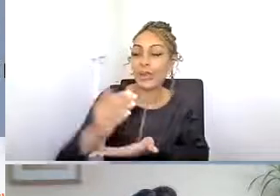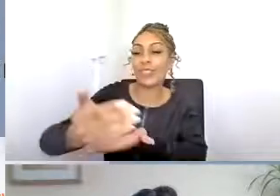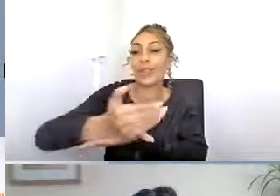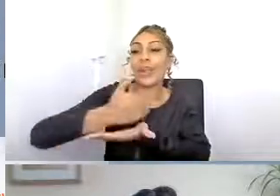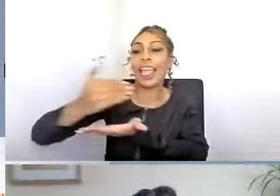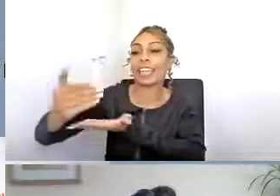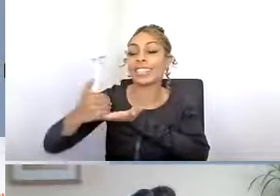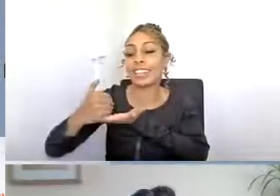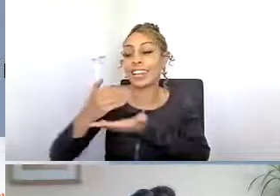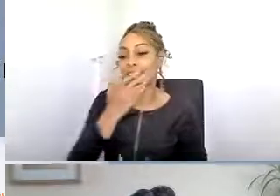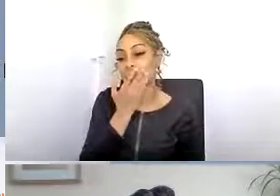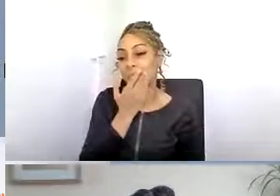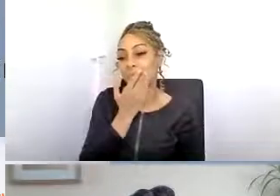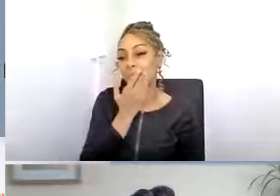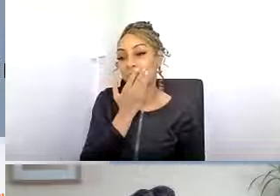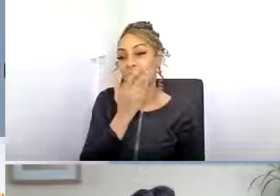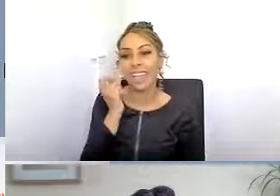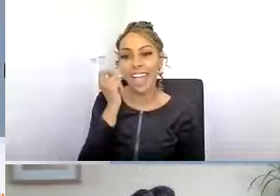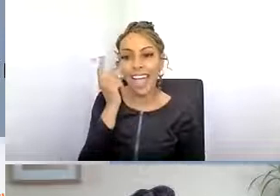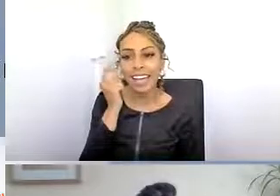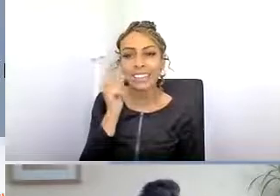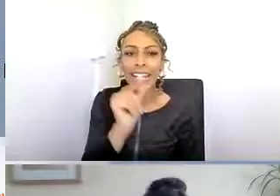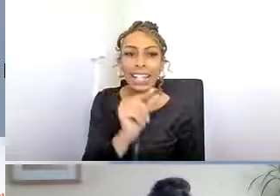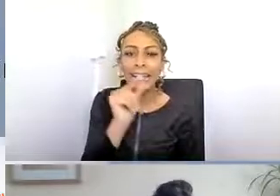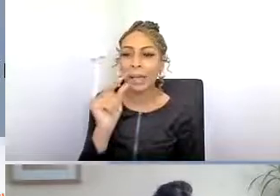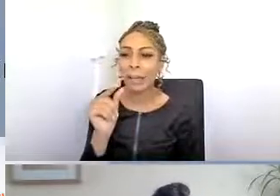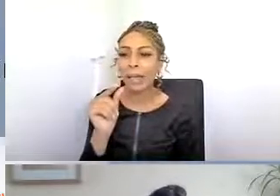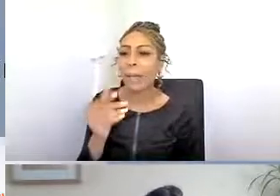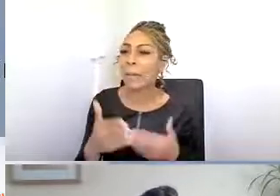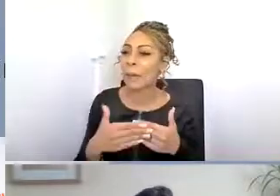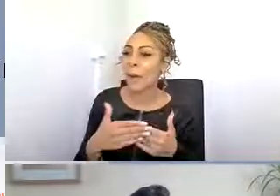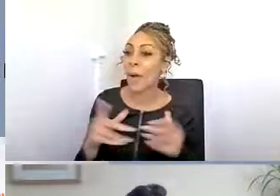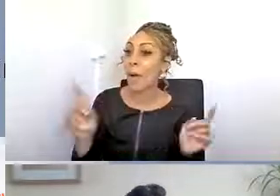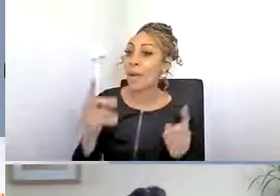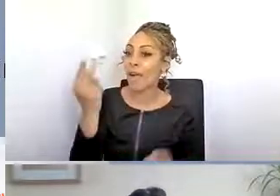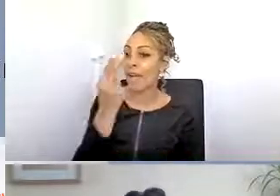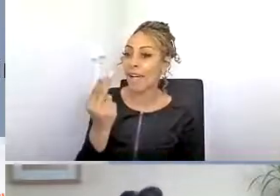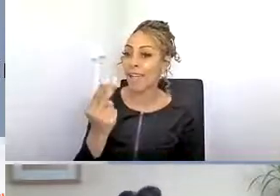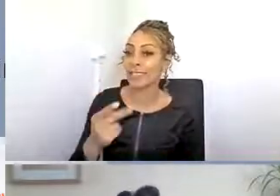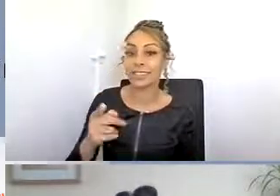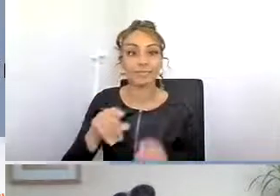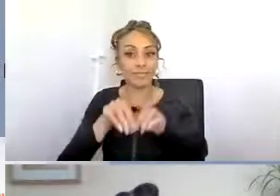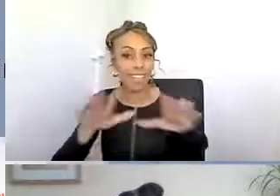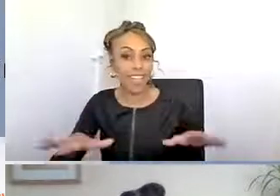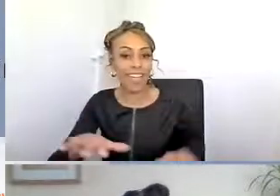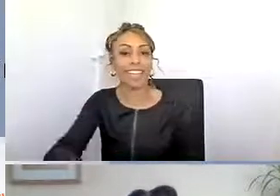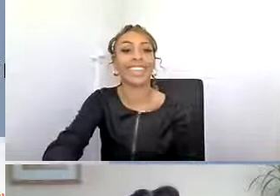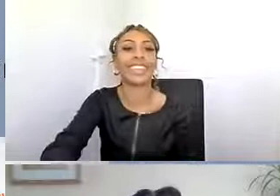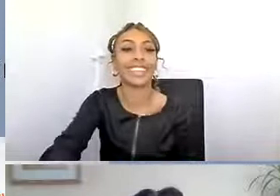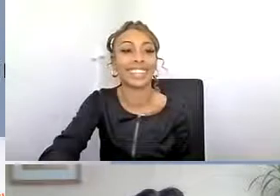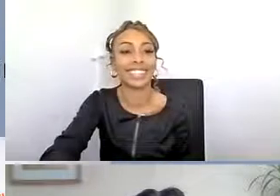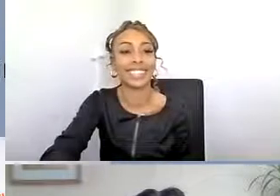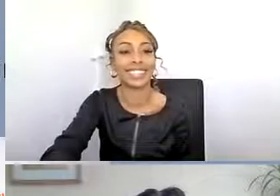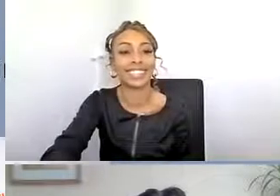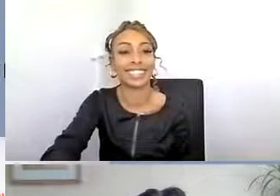and understanding a little bit about more what the artist was like. I mean, later in the same interview,